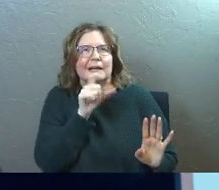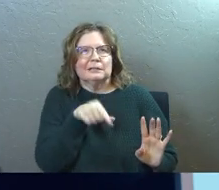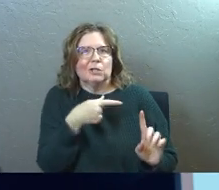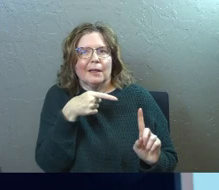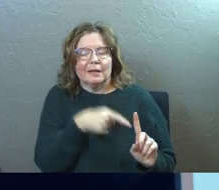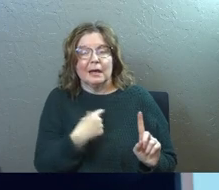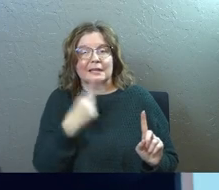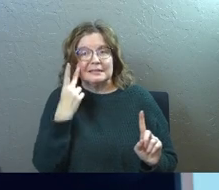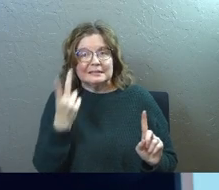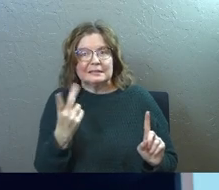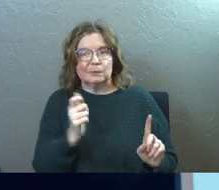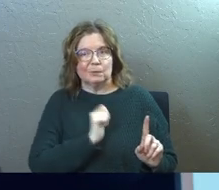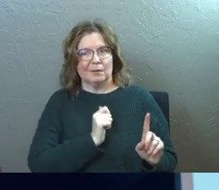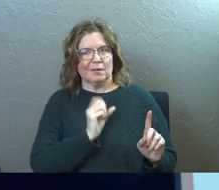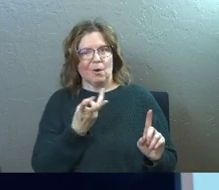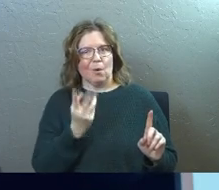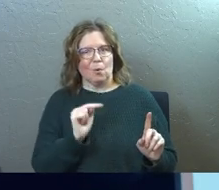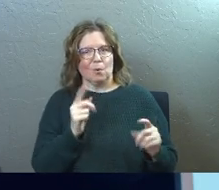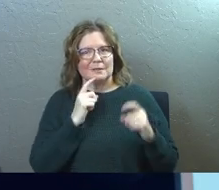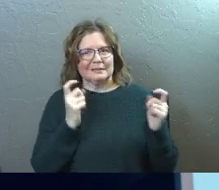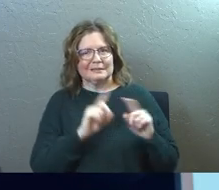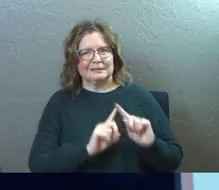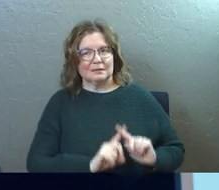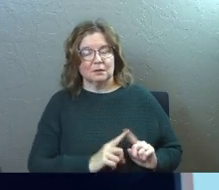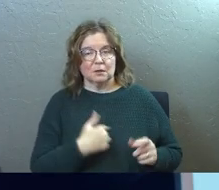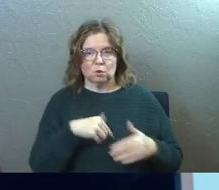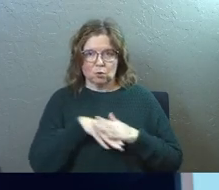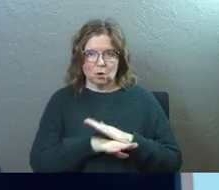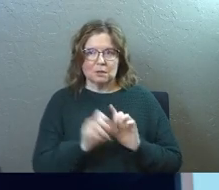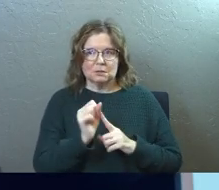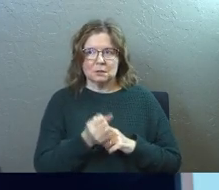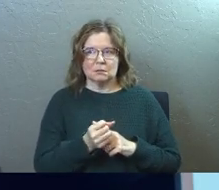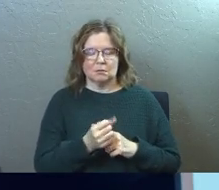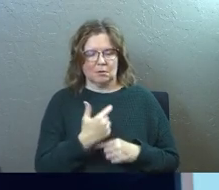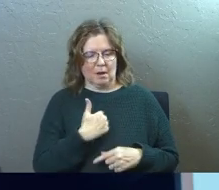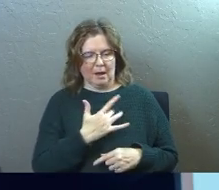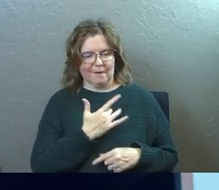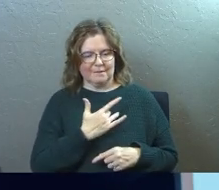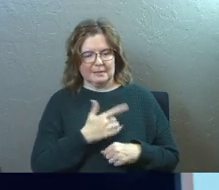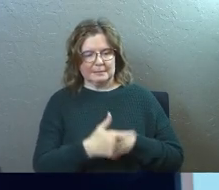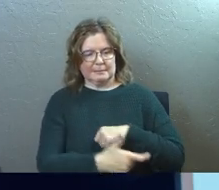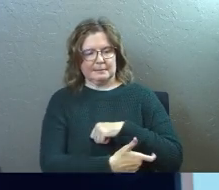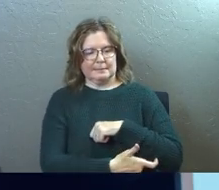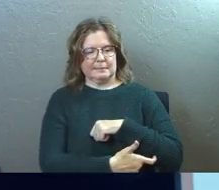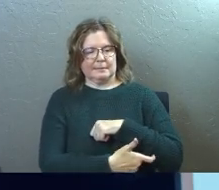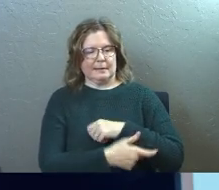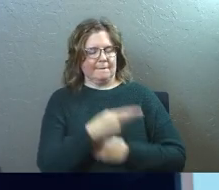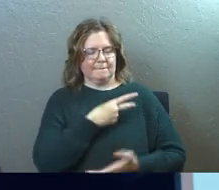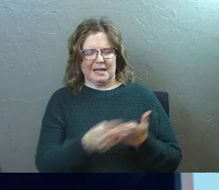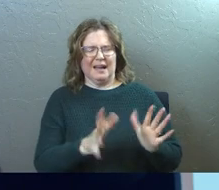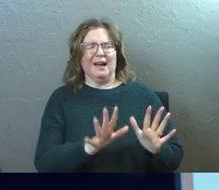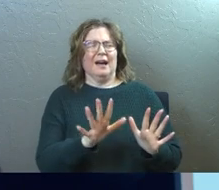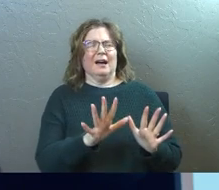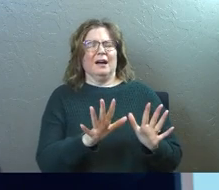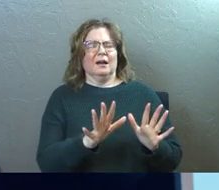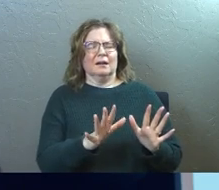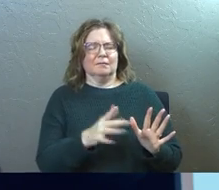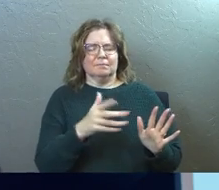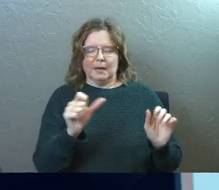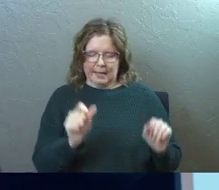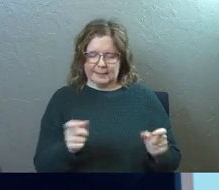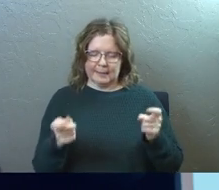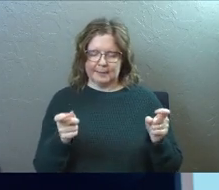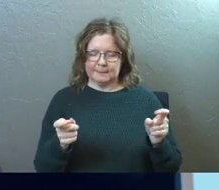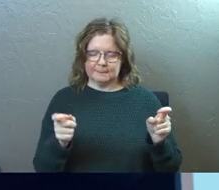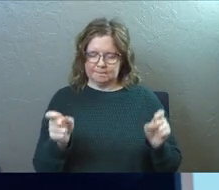I think we see this with all of our sin. How many times have you walked into a situation where you're like, I feel tempted to do something, I fail, and you're like, oh, no,